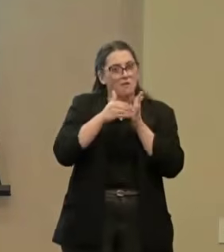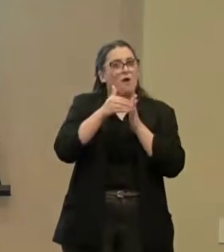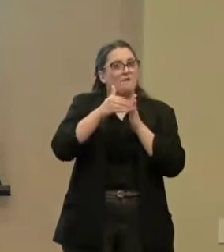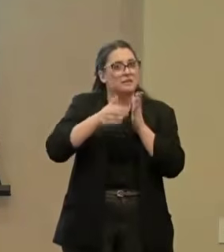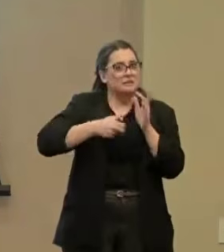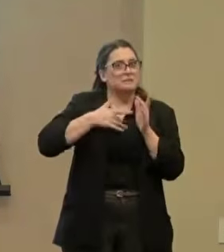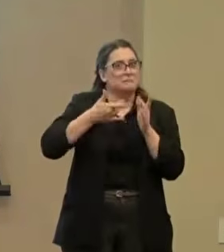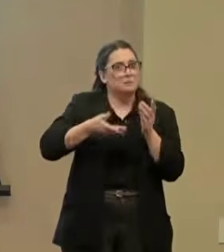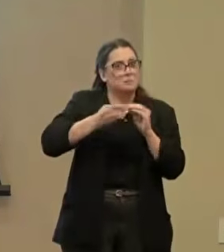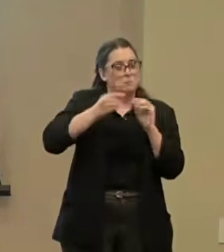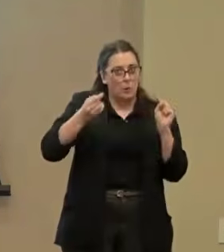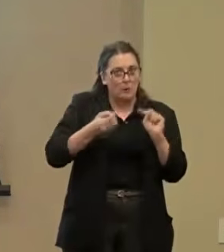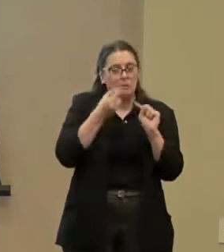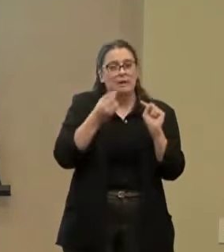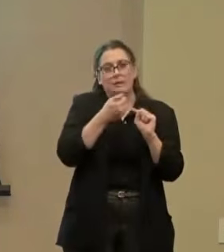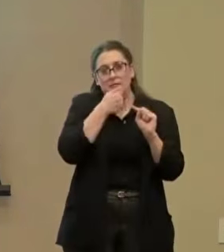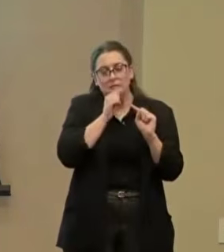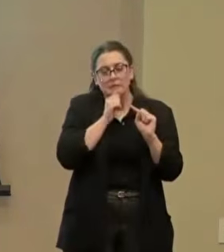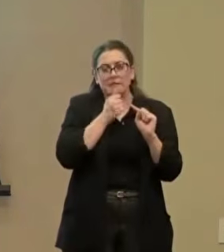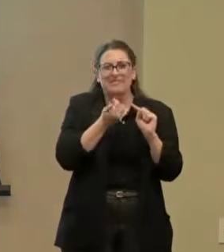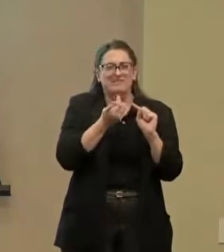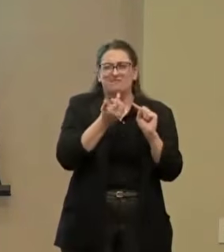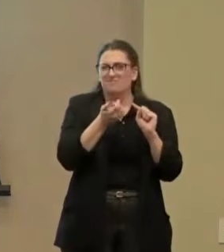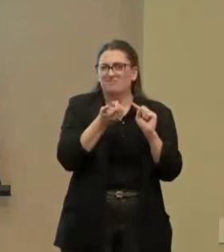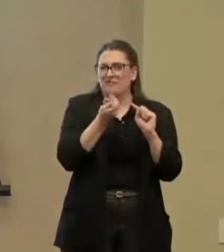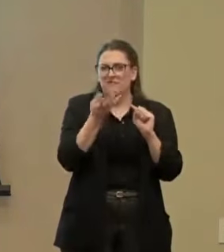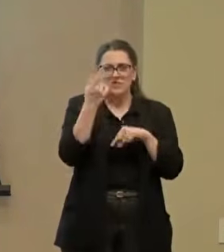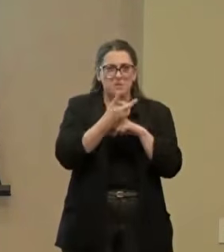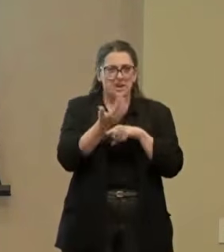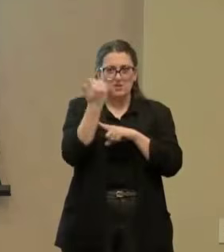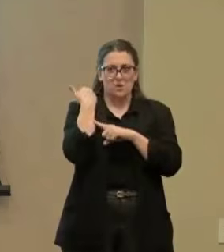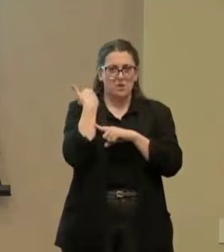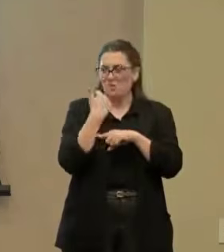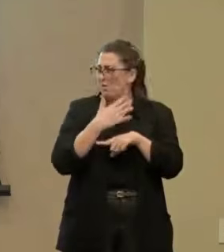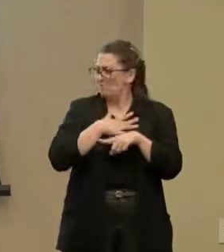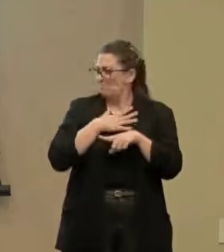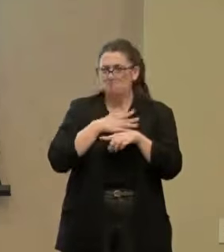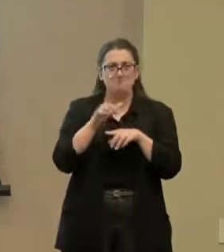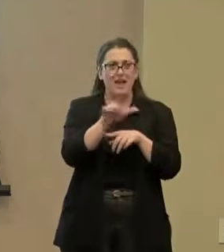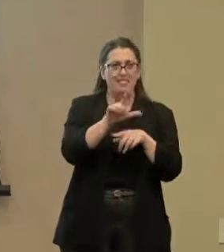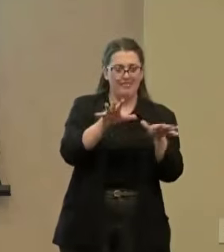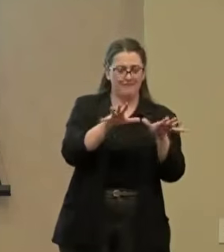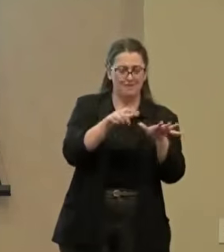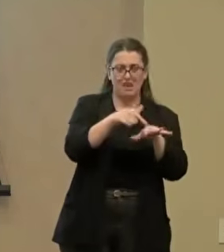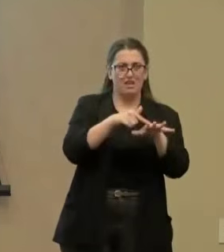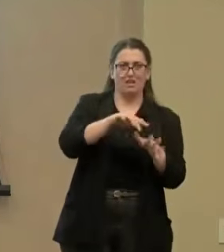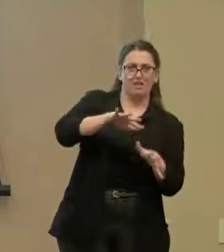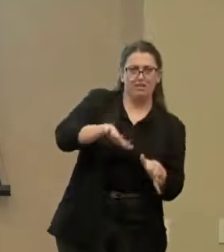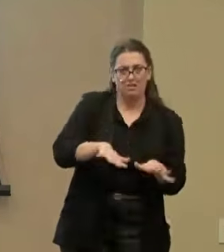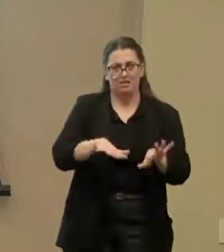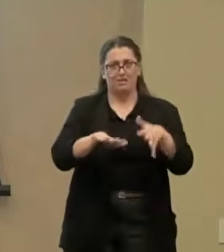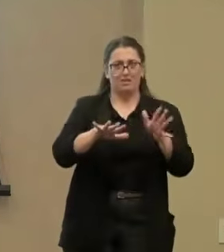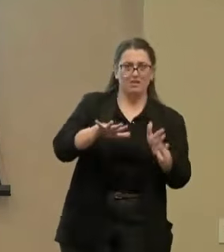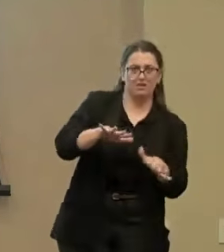than usual. Like just the other day, I couldn't walk on my left foot.